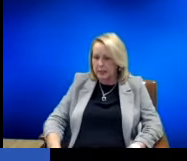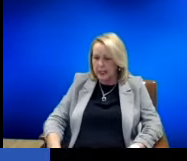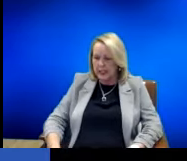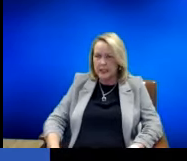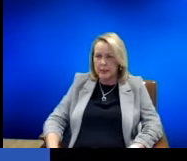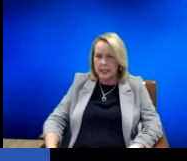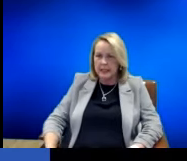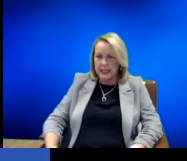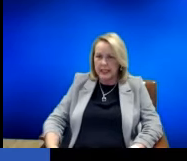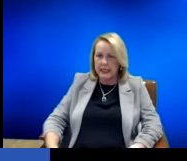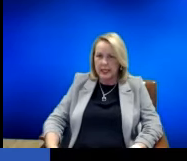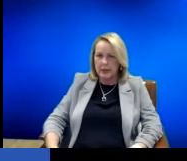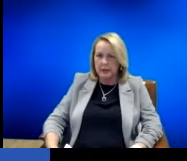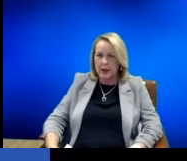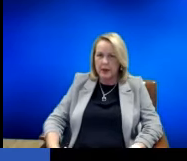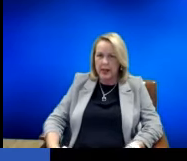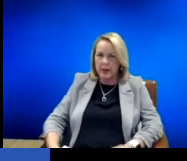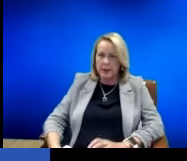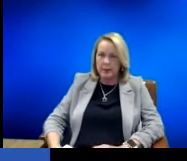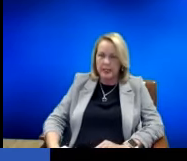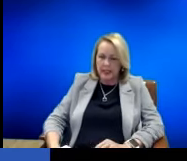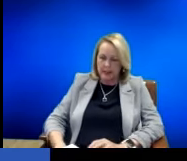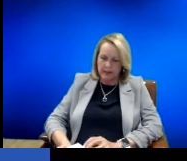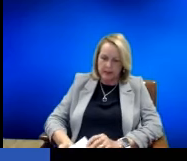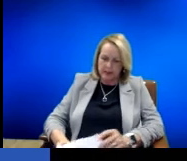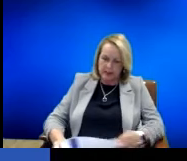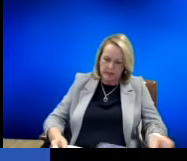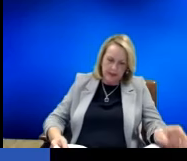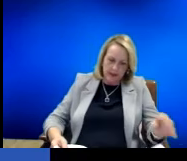receive updates about Texas Able on that website.